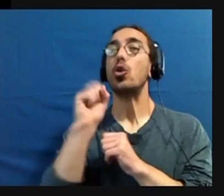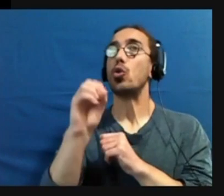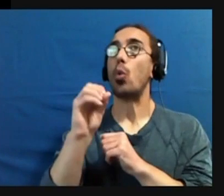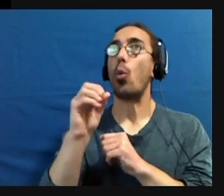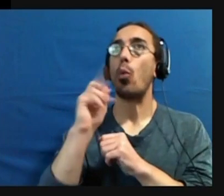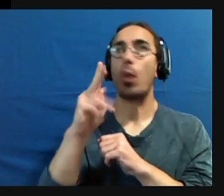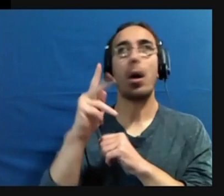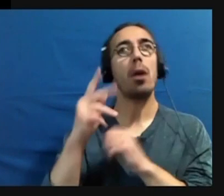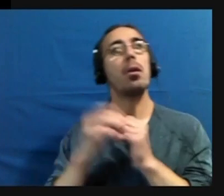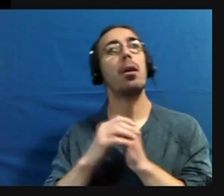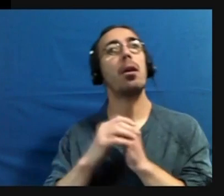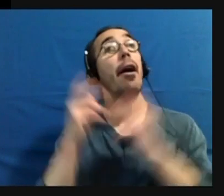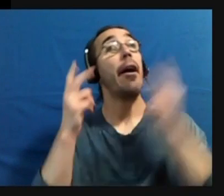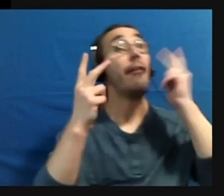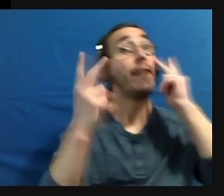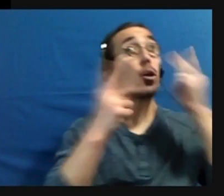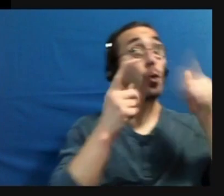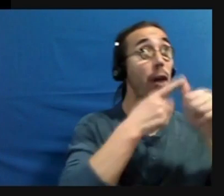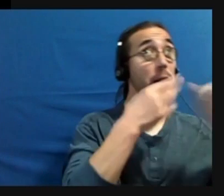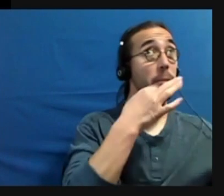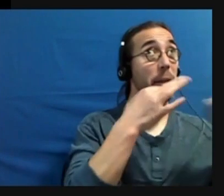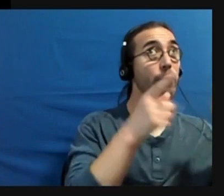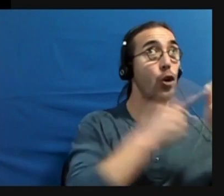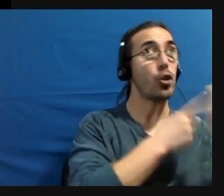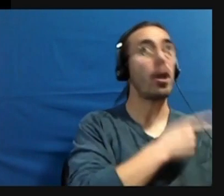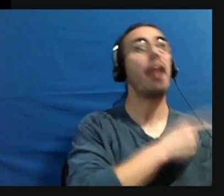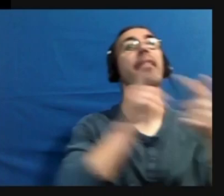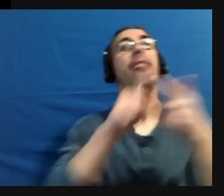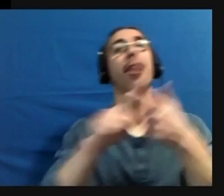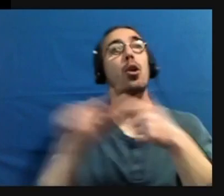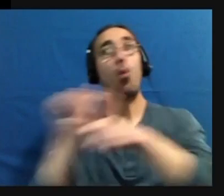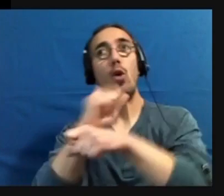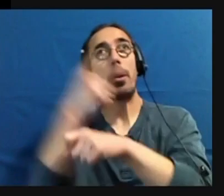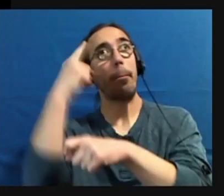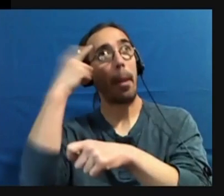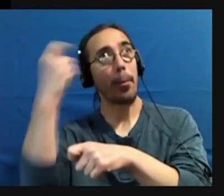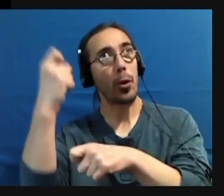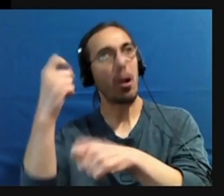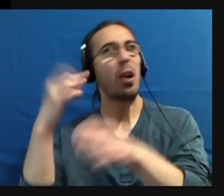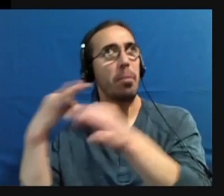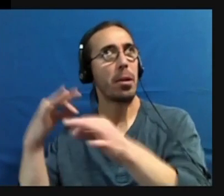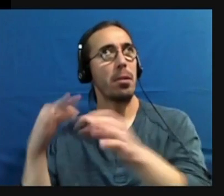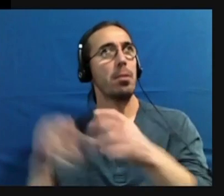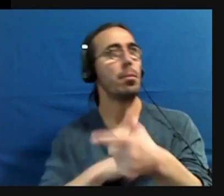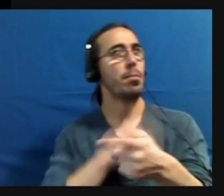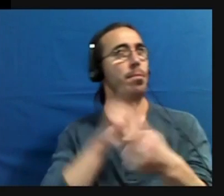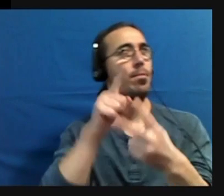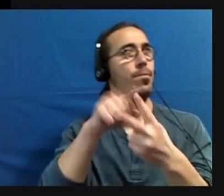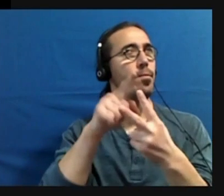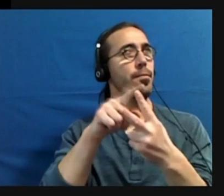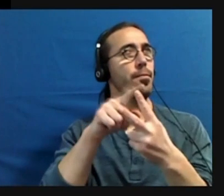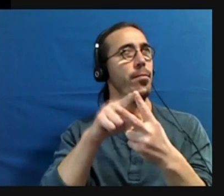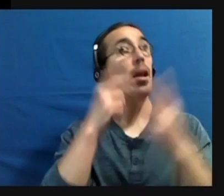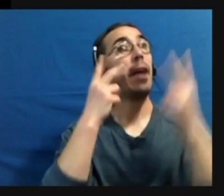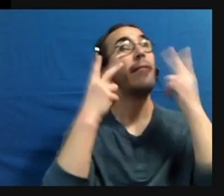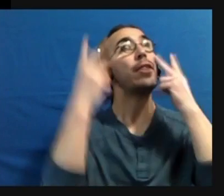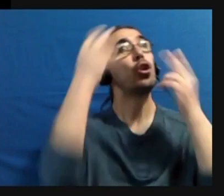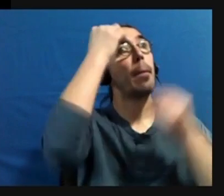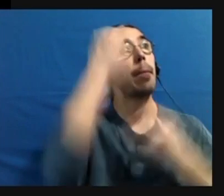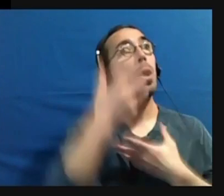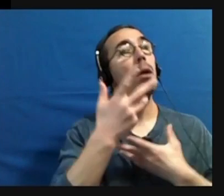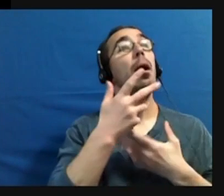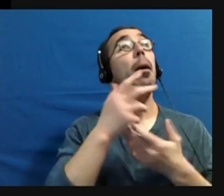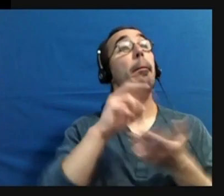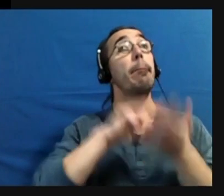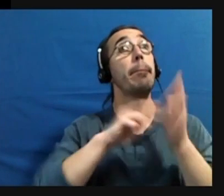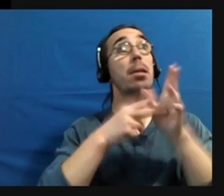let's go with visual first, and then I will go into the working memory. So visual information is going to be processed by taking the